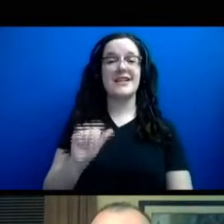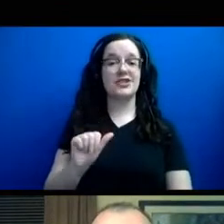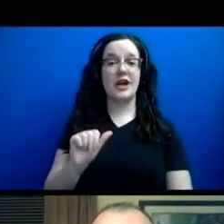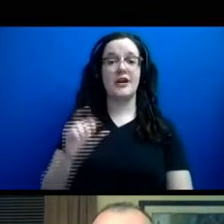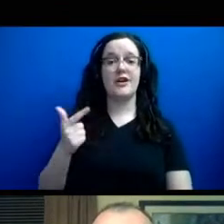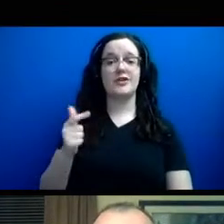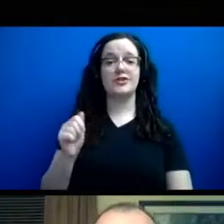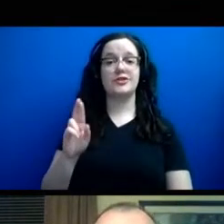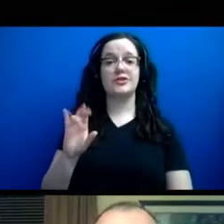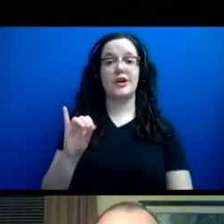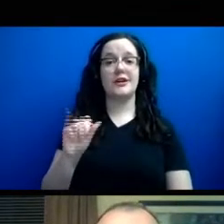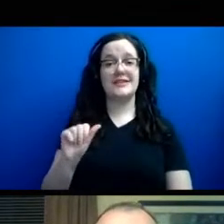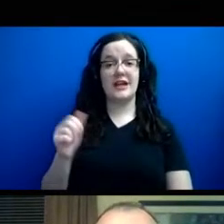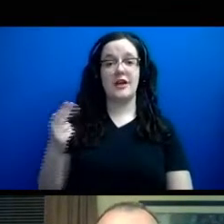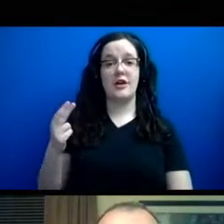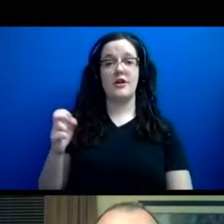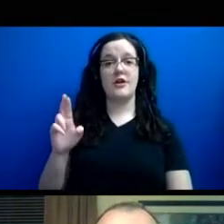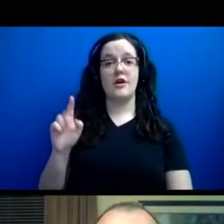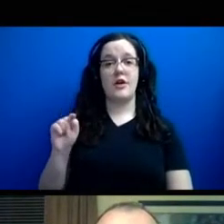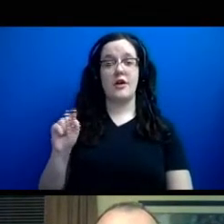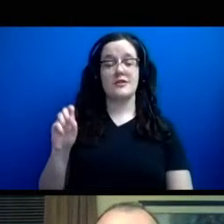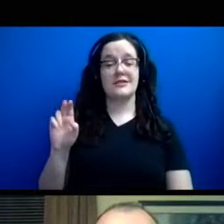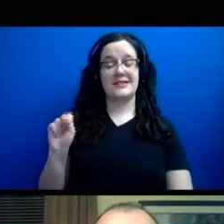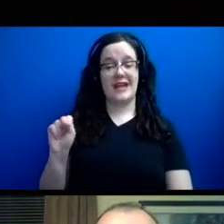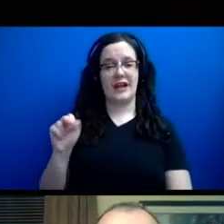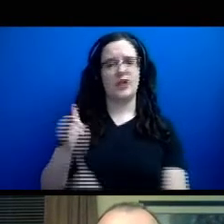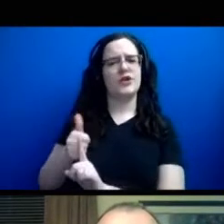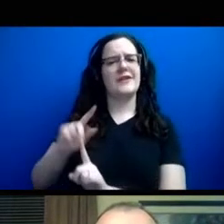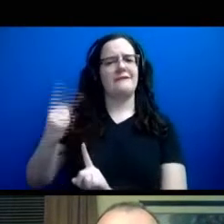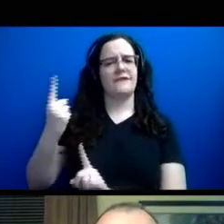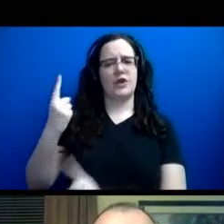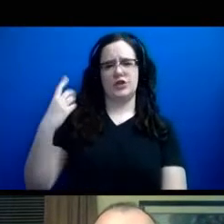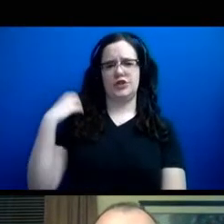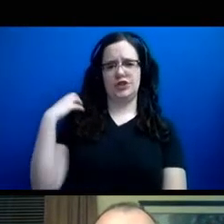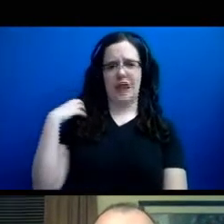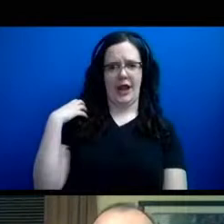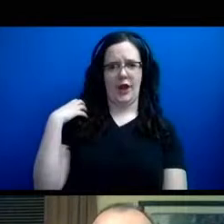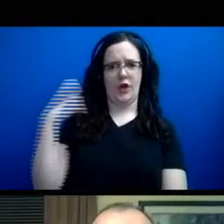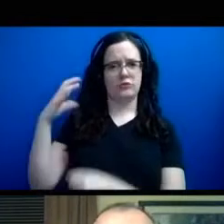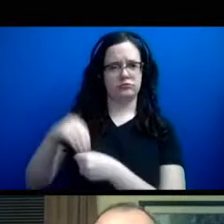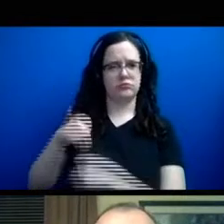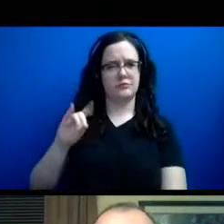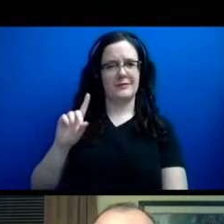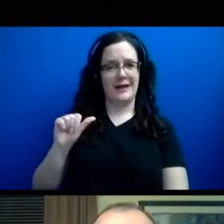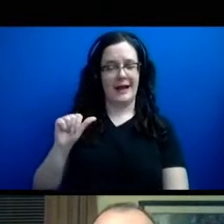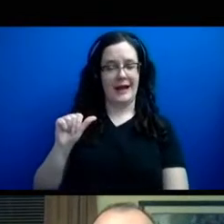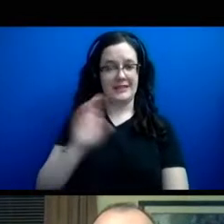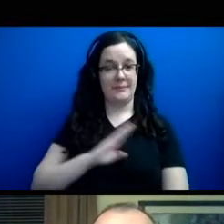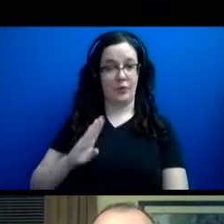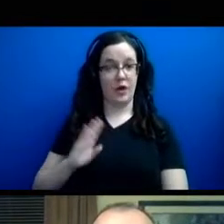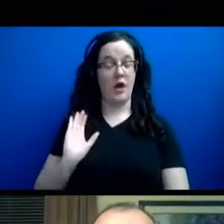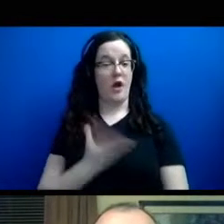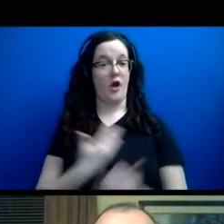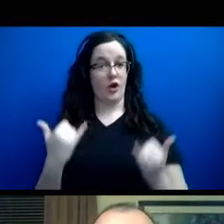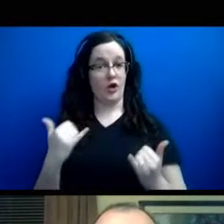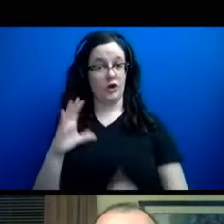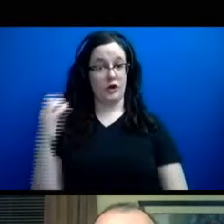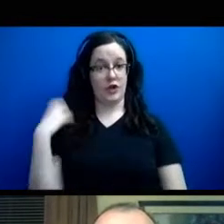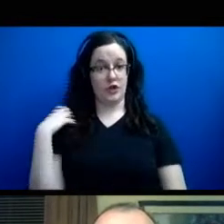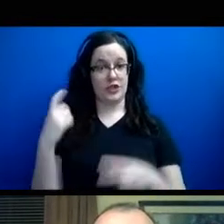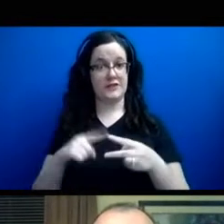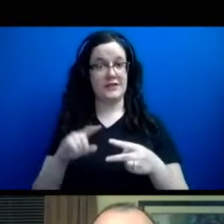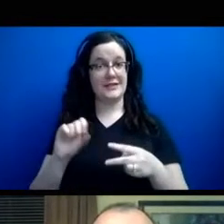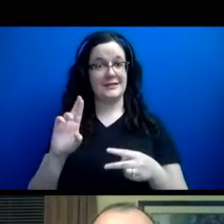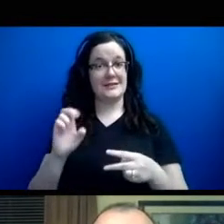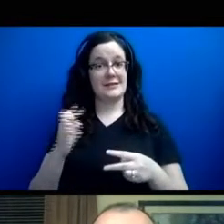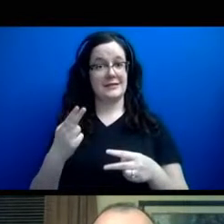first chair of the Idea Board. Our current co-chairs, Sarah Johnstone and